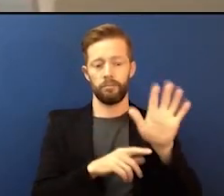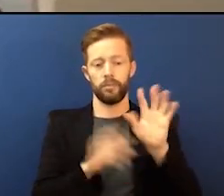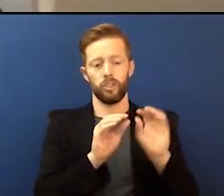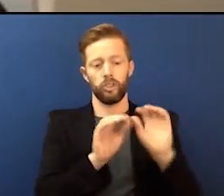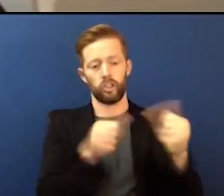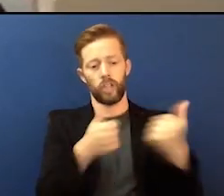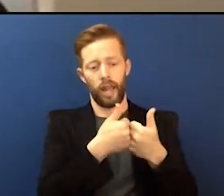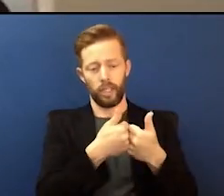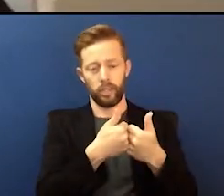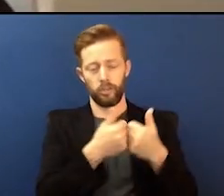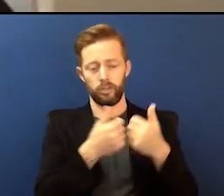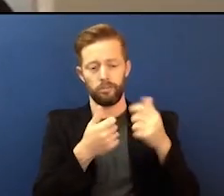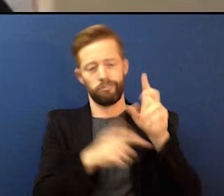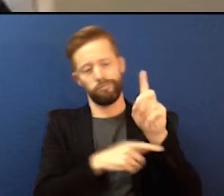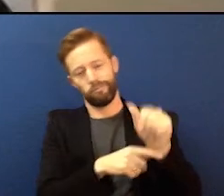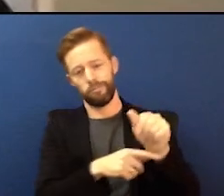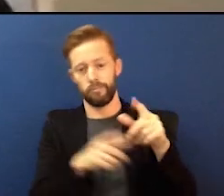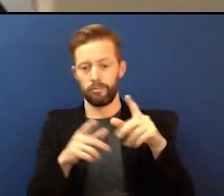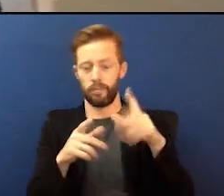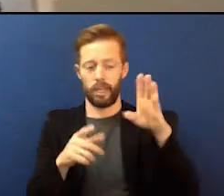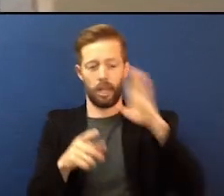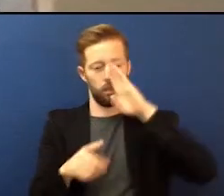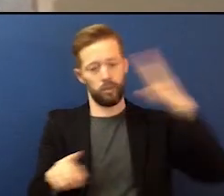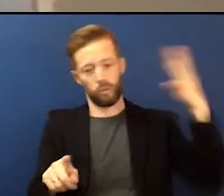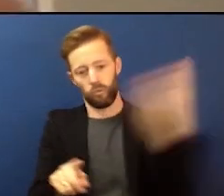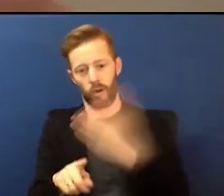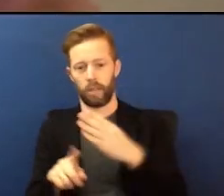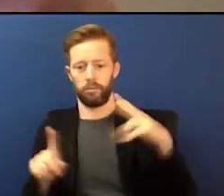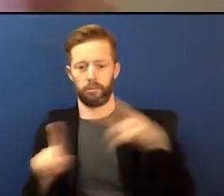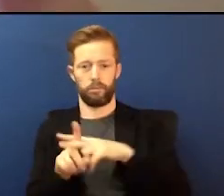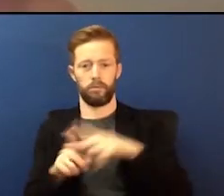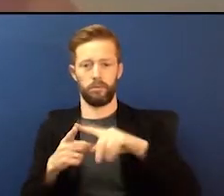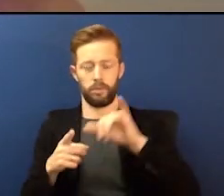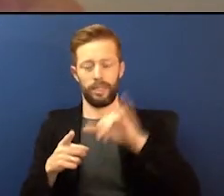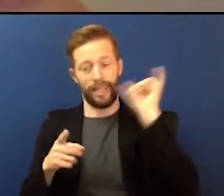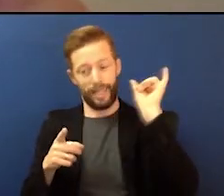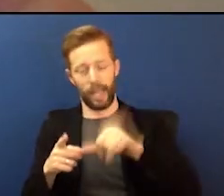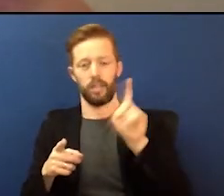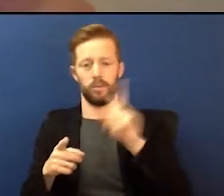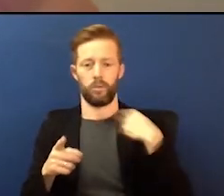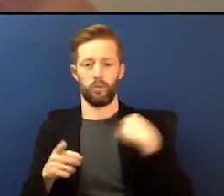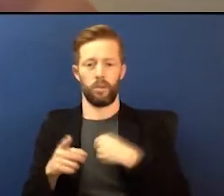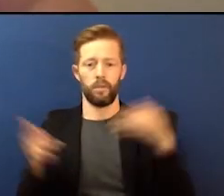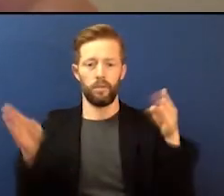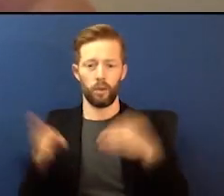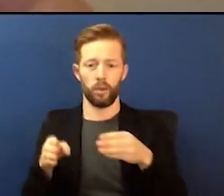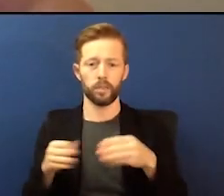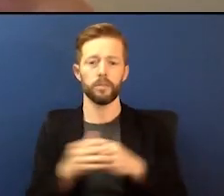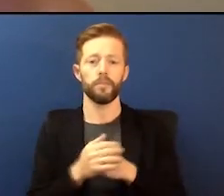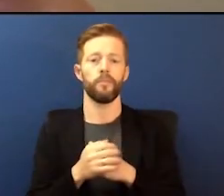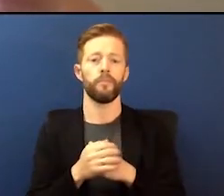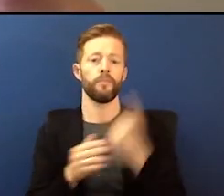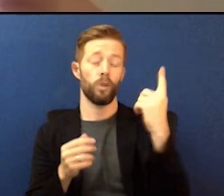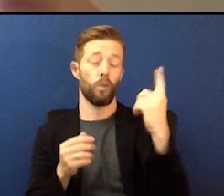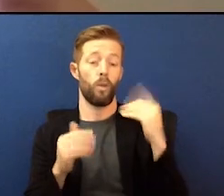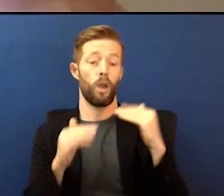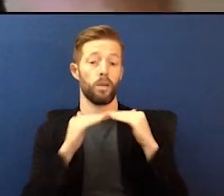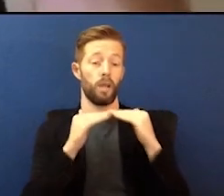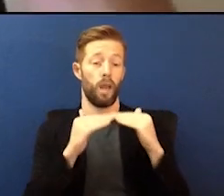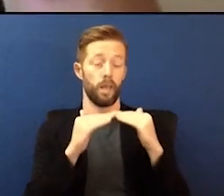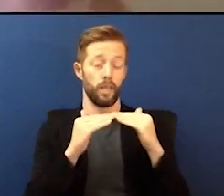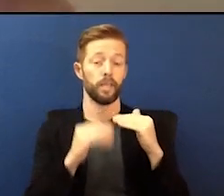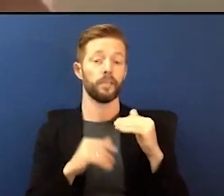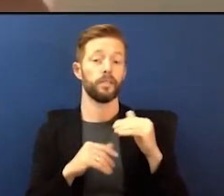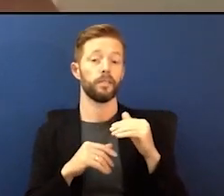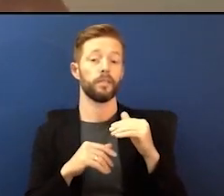directly connected to the topic of the unit. And that's where we focused. And, you know, one